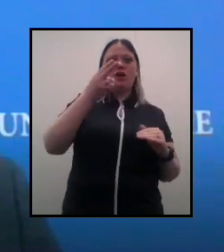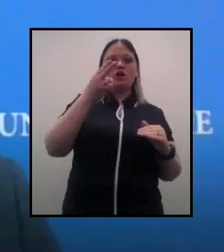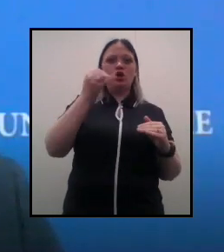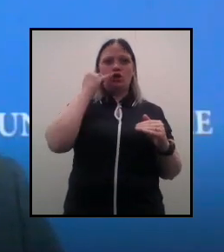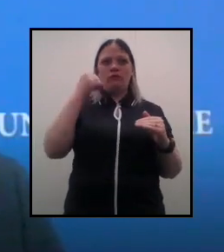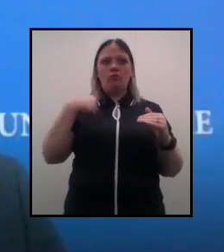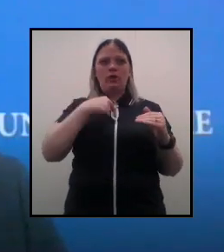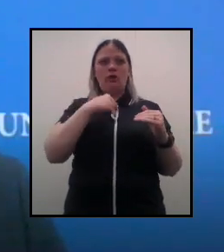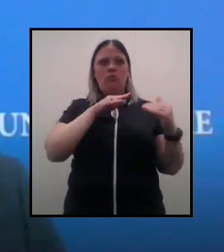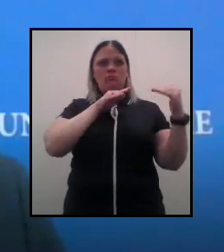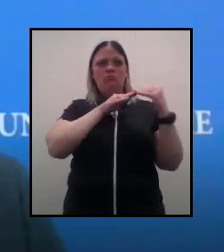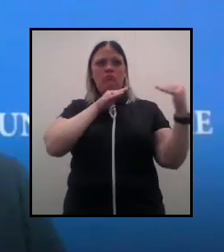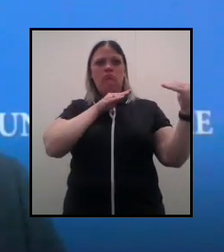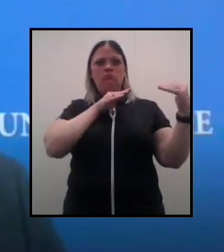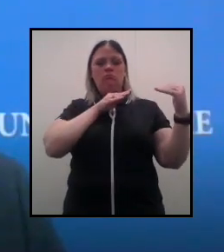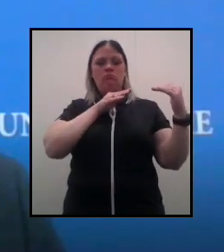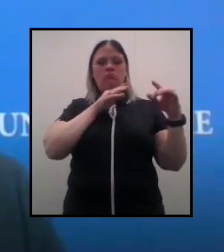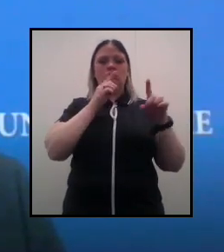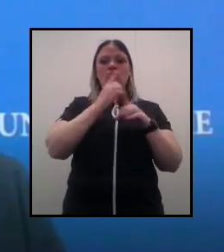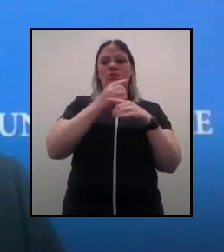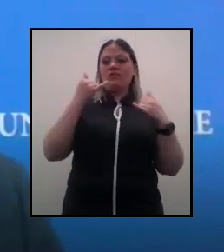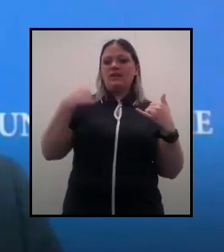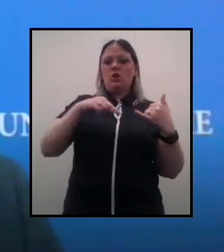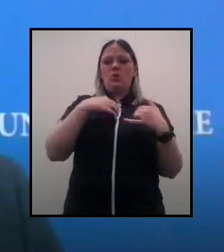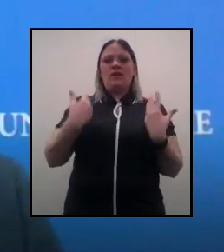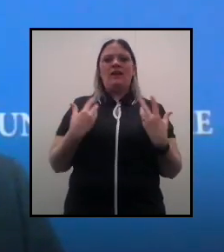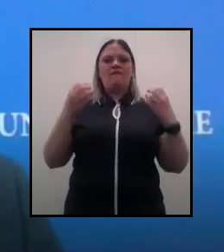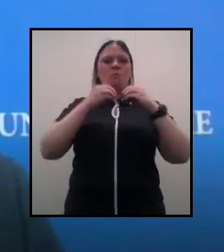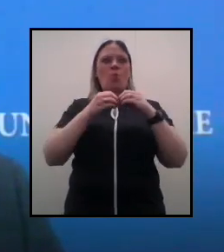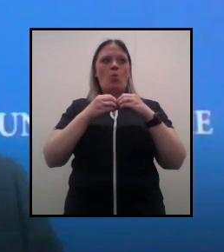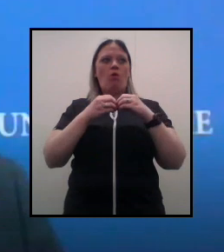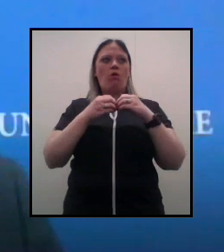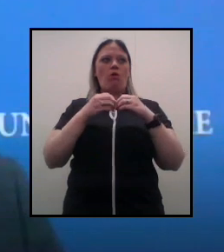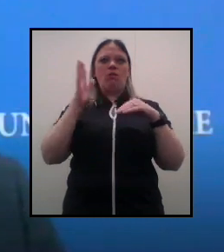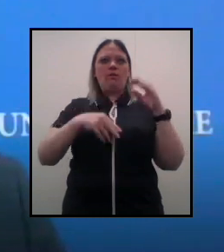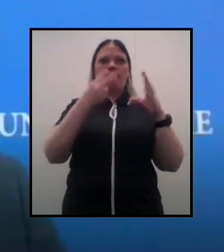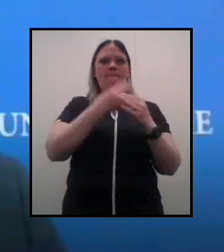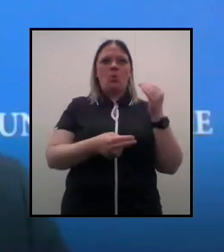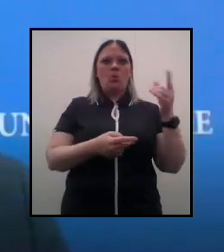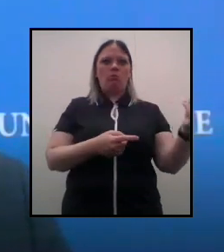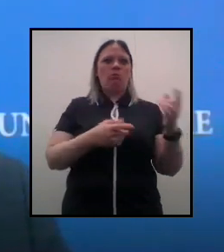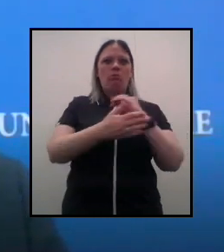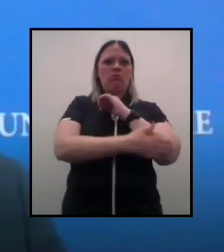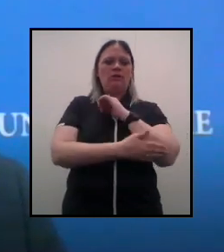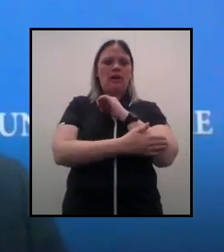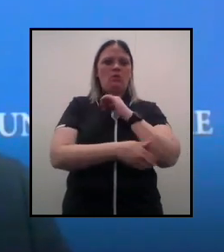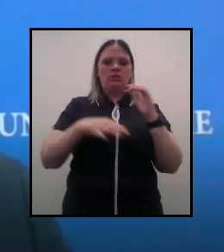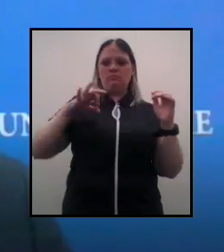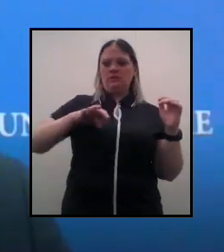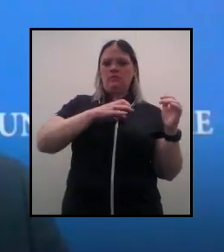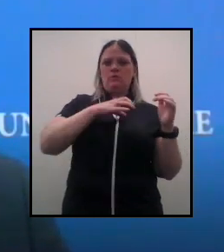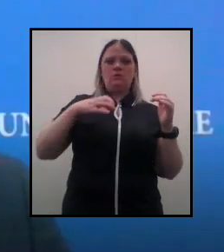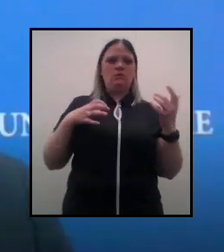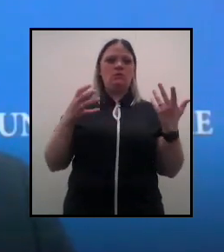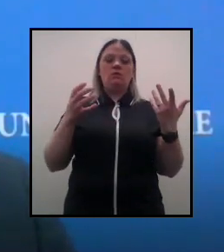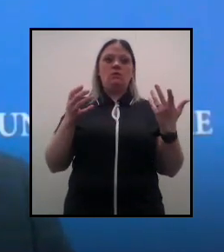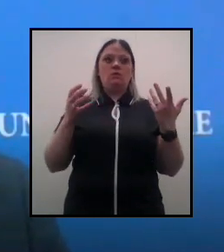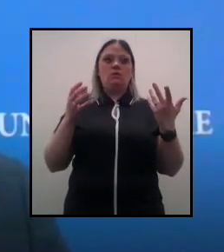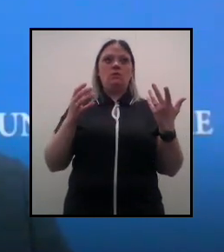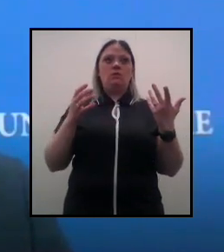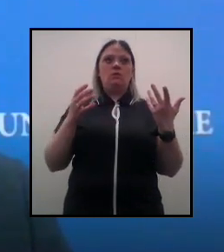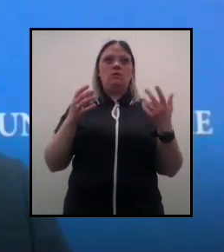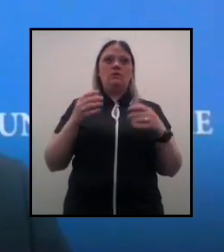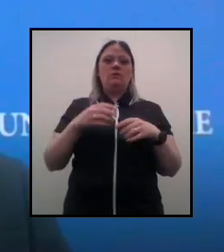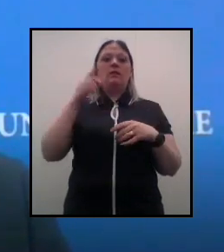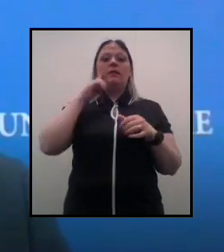par with them. And right now we have more cases and more deaths than both those counties in just a straight gross number, and then on